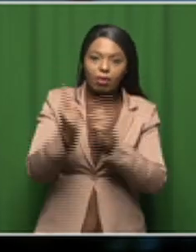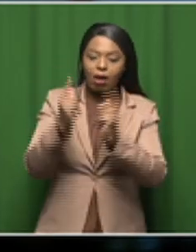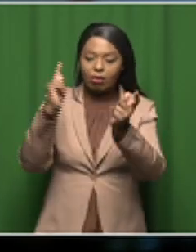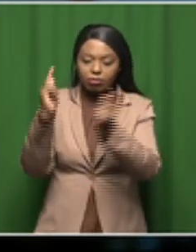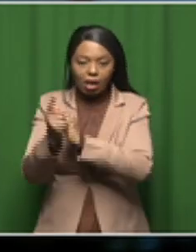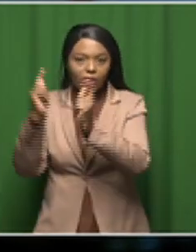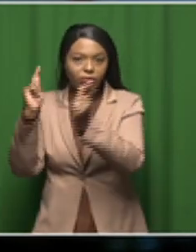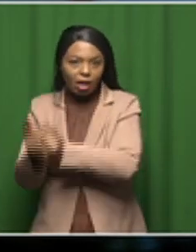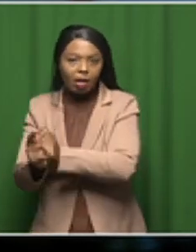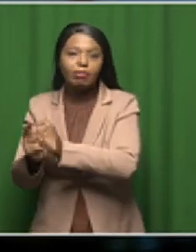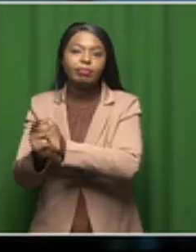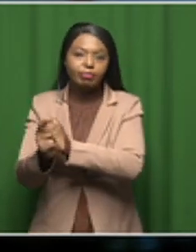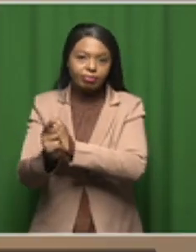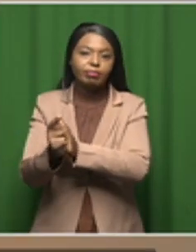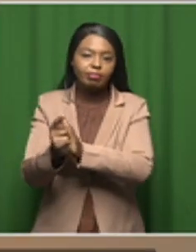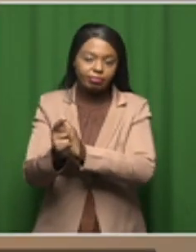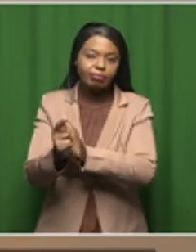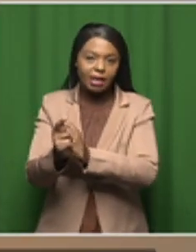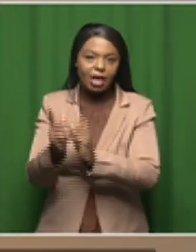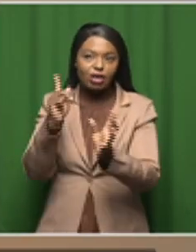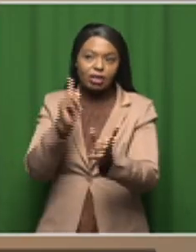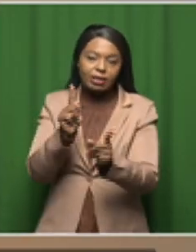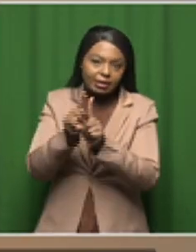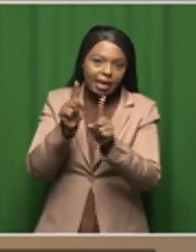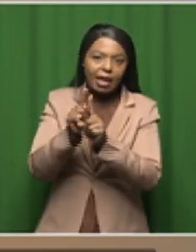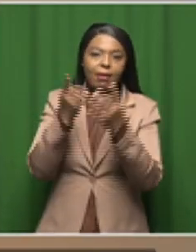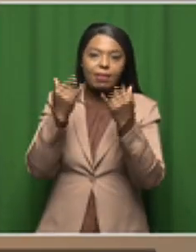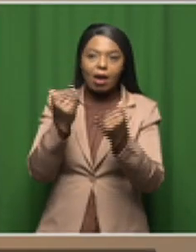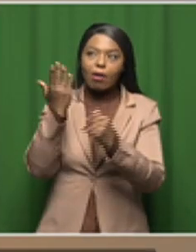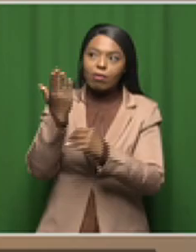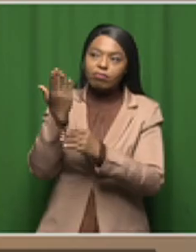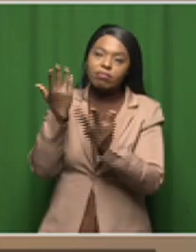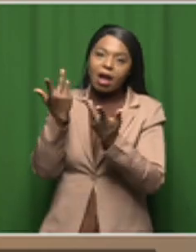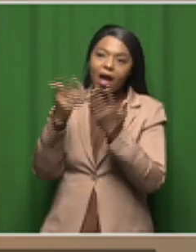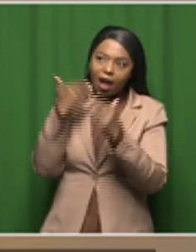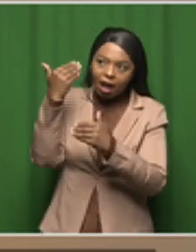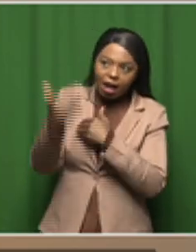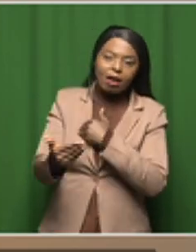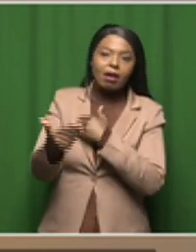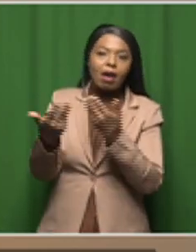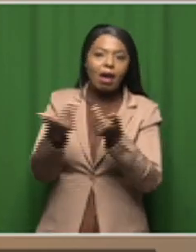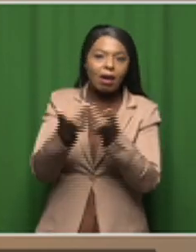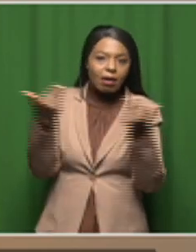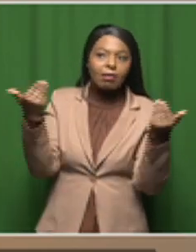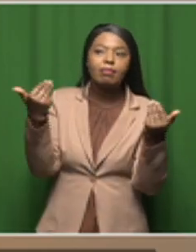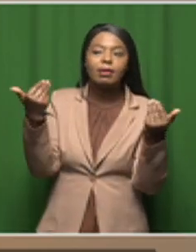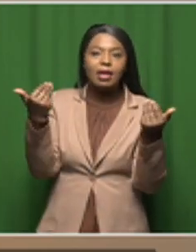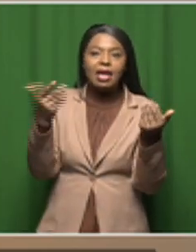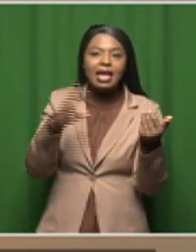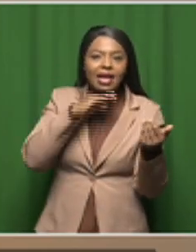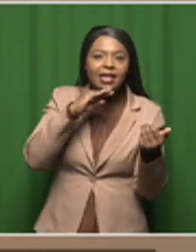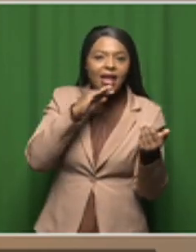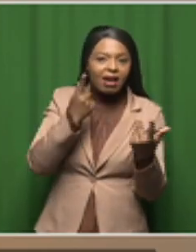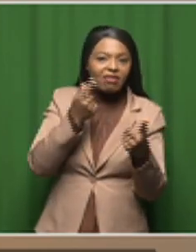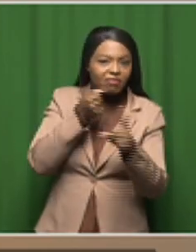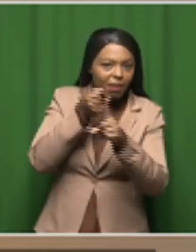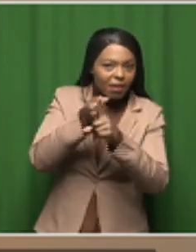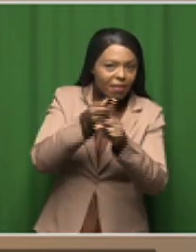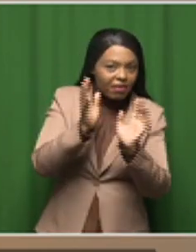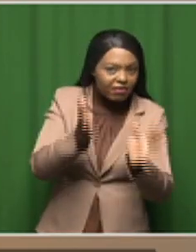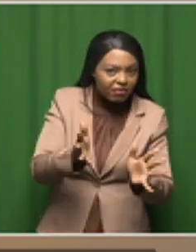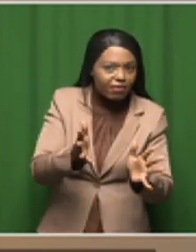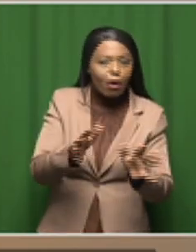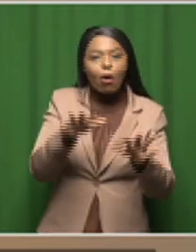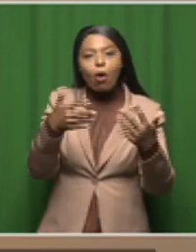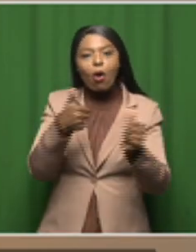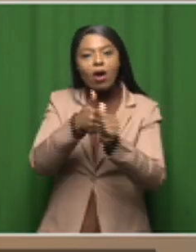is it enough? And even if we're looking at where we are post-apartheid, has enough been done? Where are those gaps? Talk to us about some of the